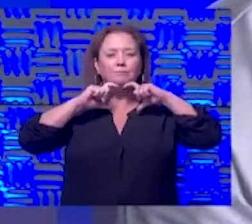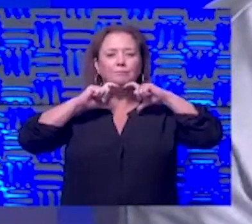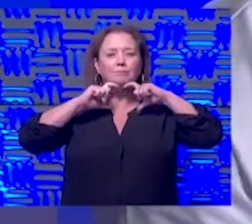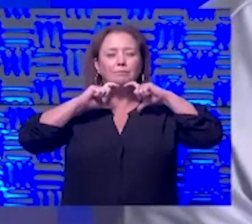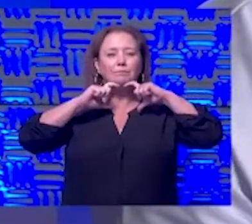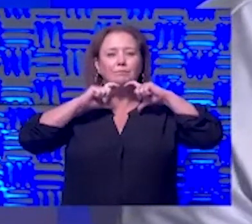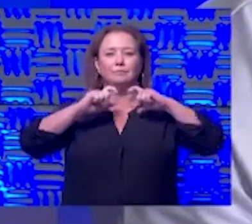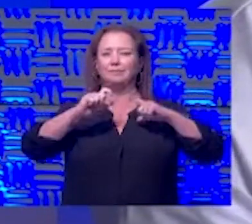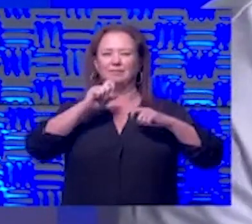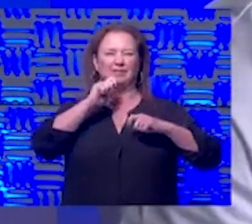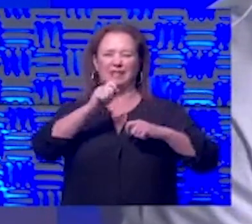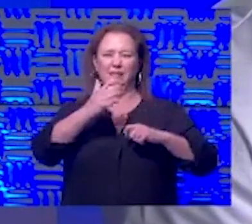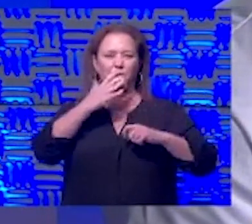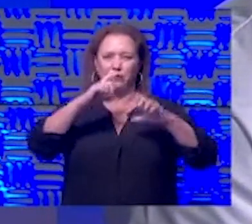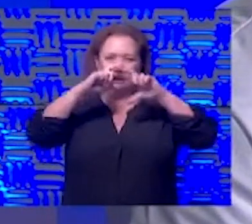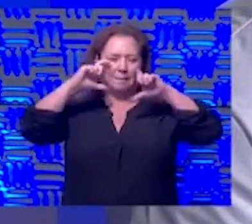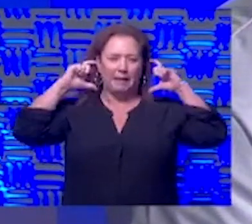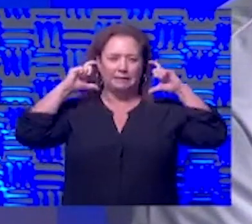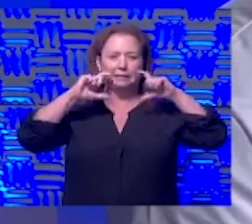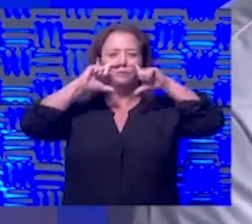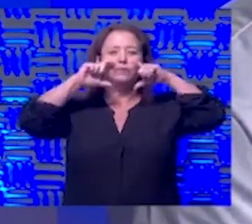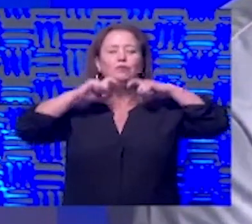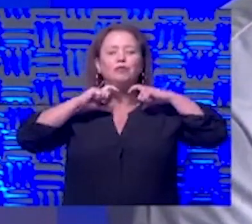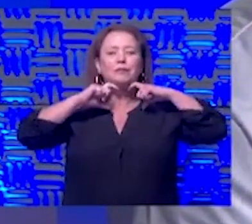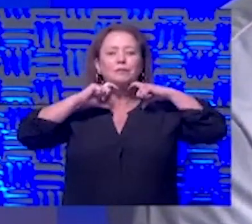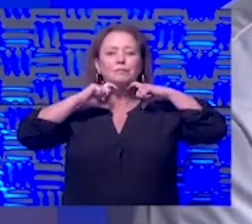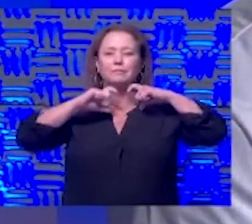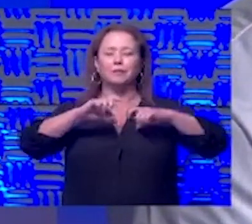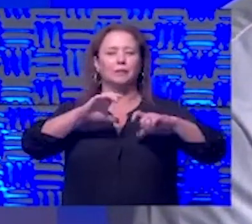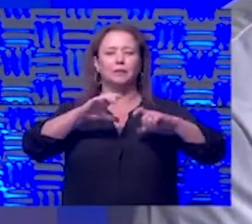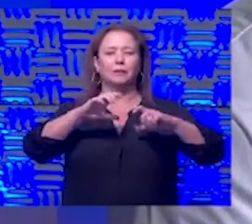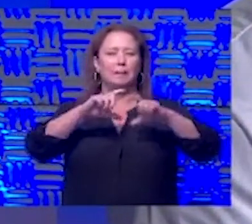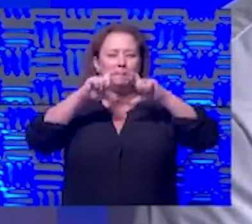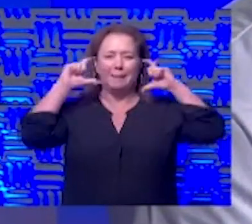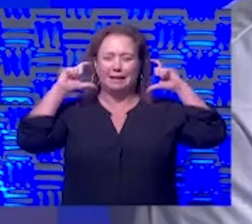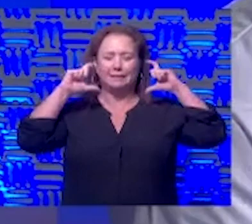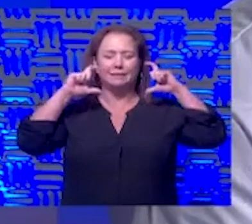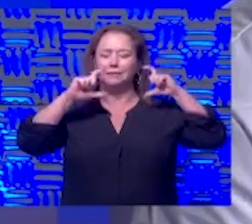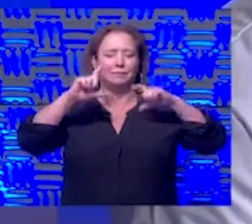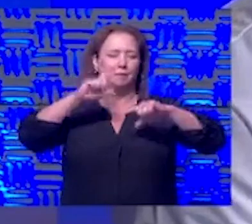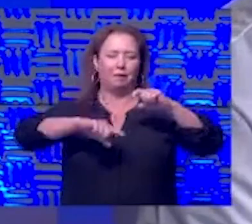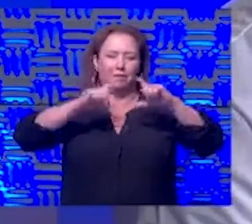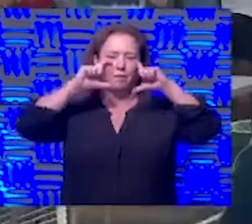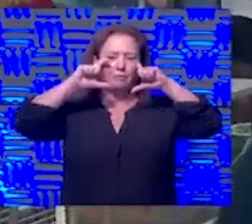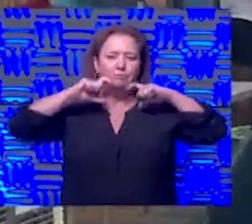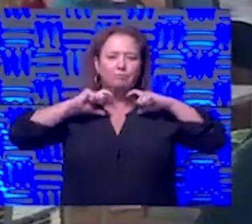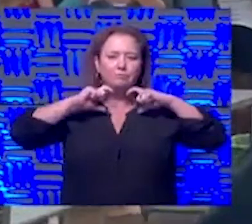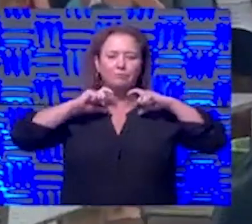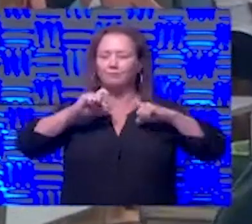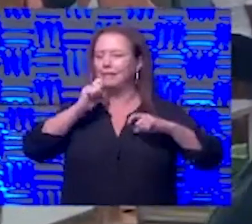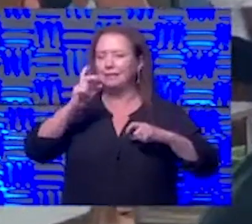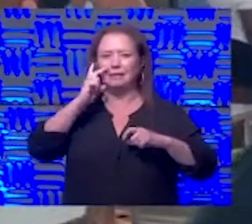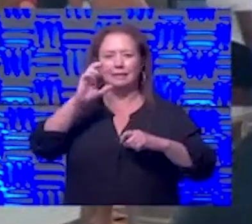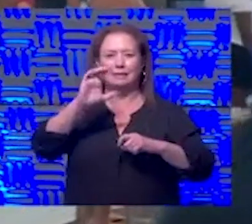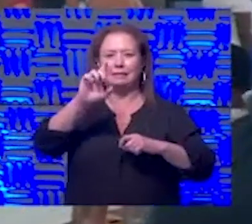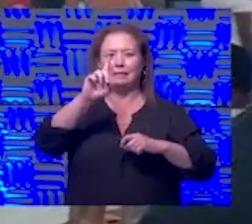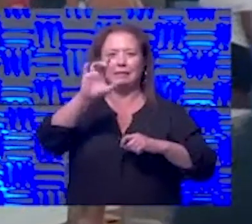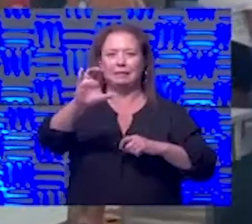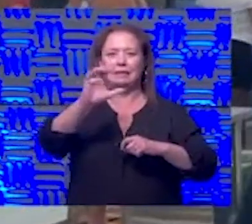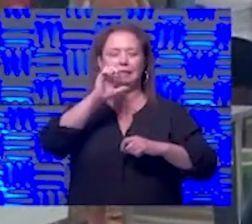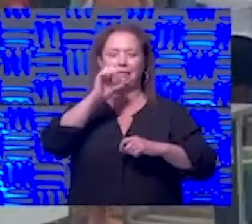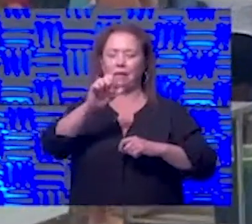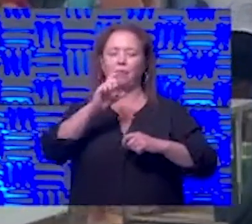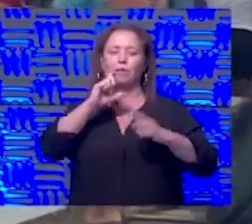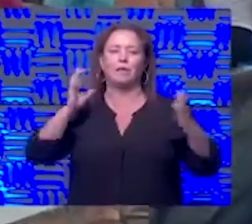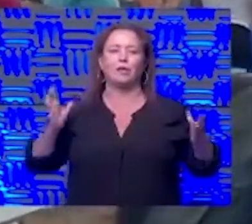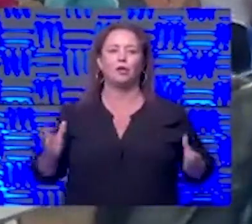chin. I don't think they're as good as that. I think the chin protective device isn't really part of COVID things. No, I haven't seen that on the CDC guidelines. So we would